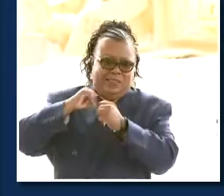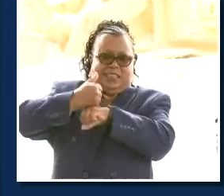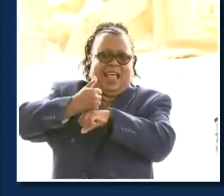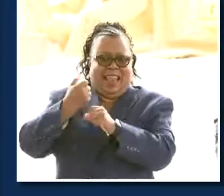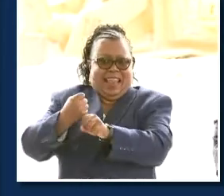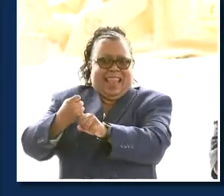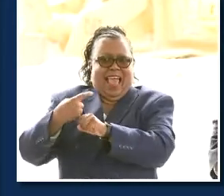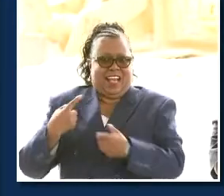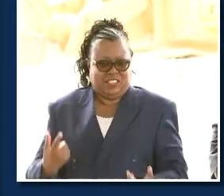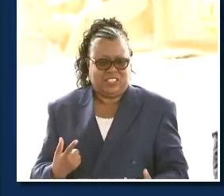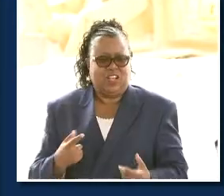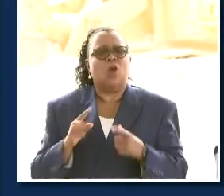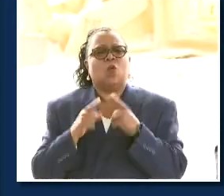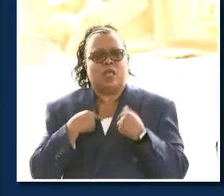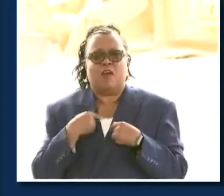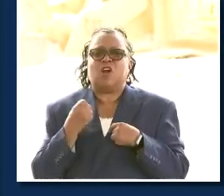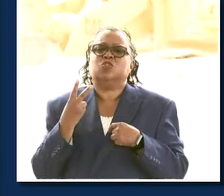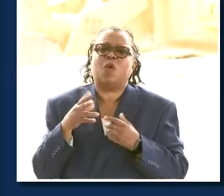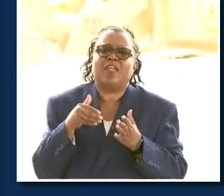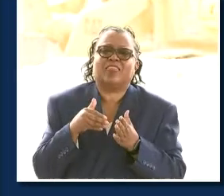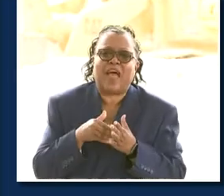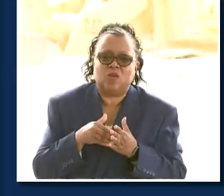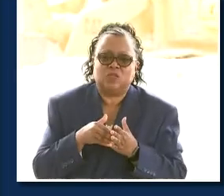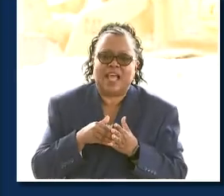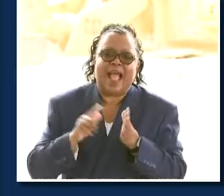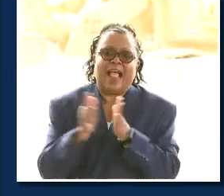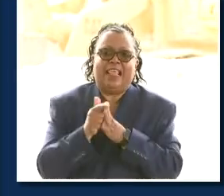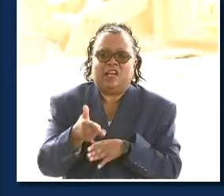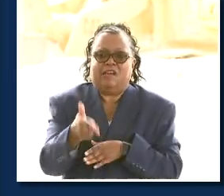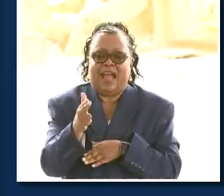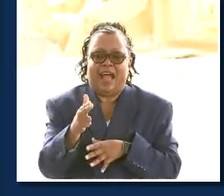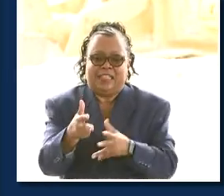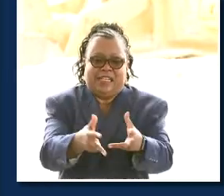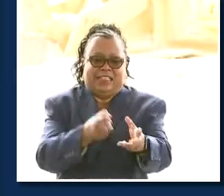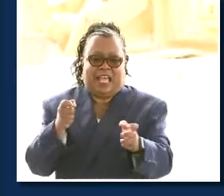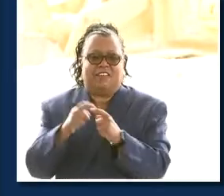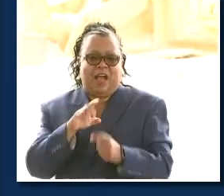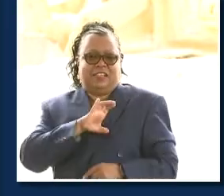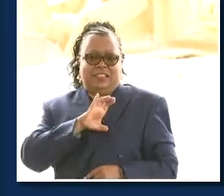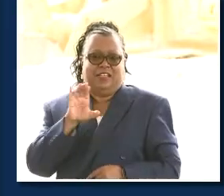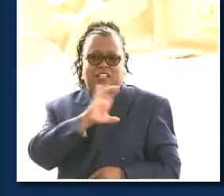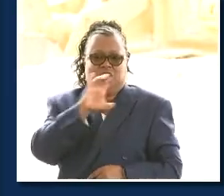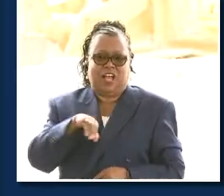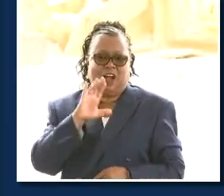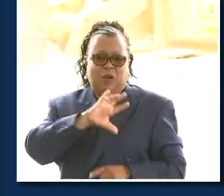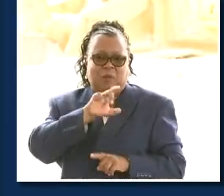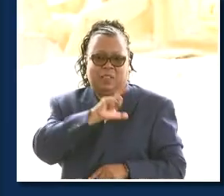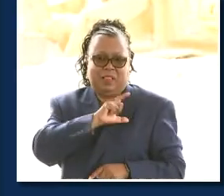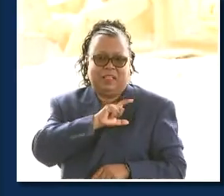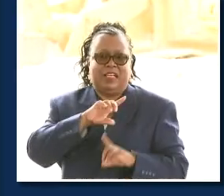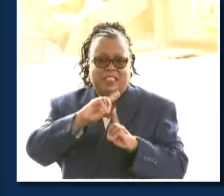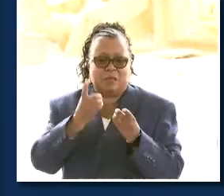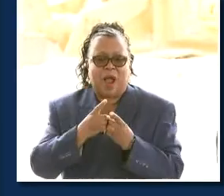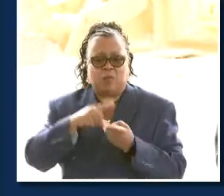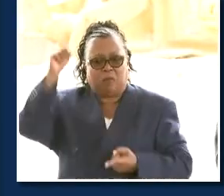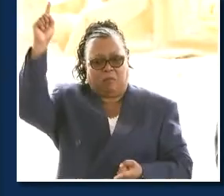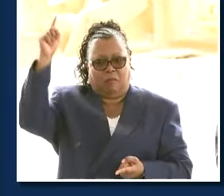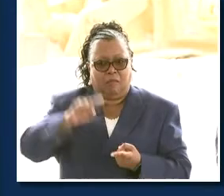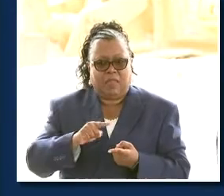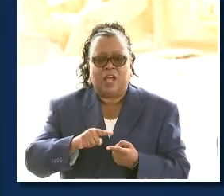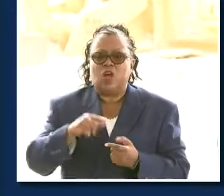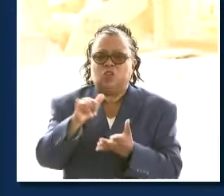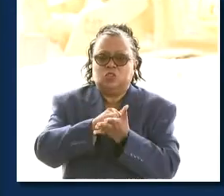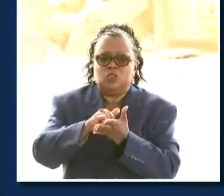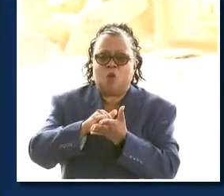year. We'll be over 12,000 illegal firearms taken by CPD this year, which will dwarf New